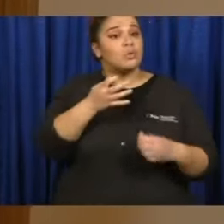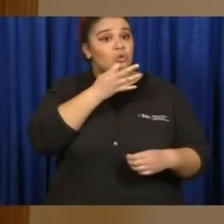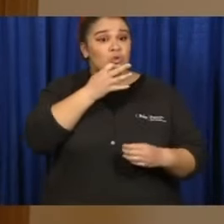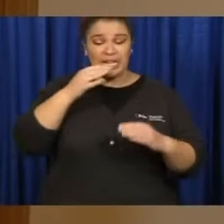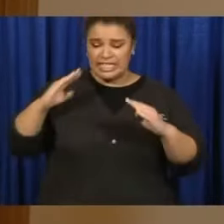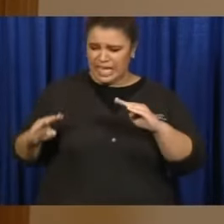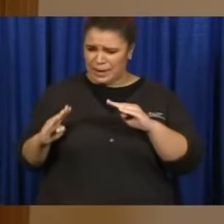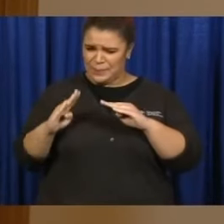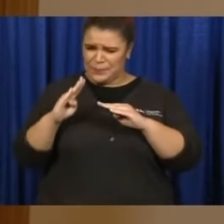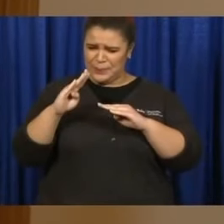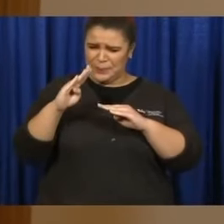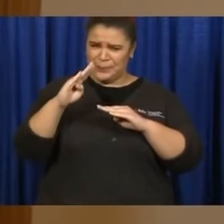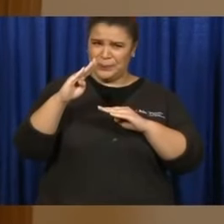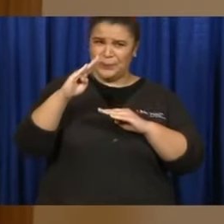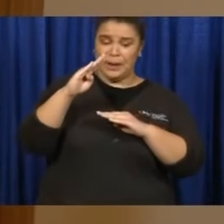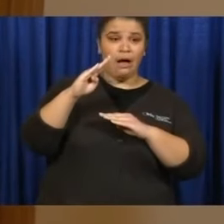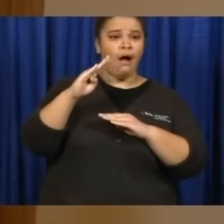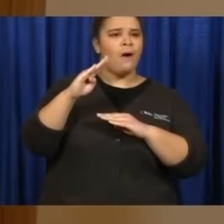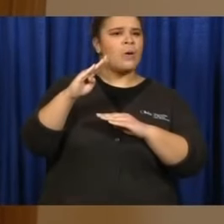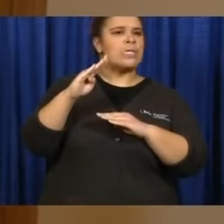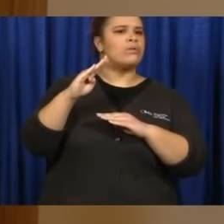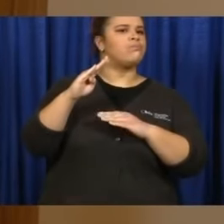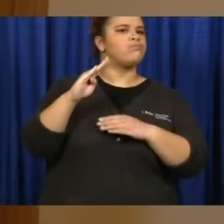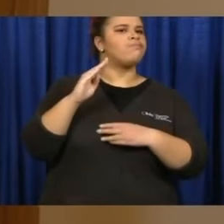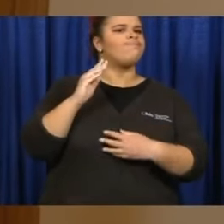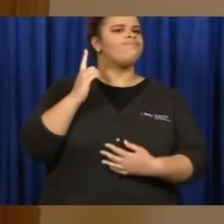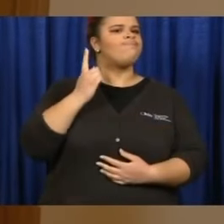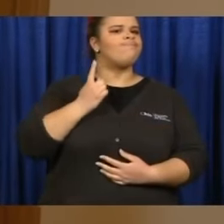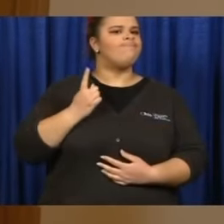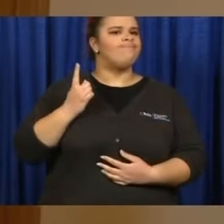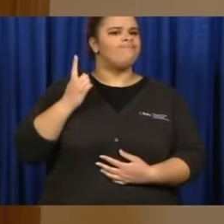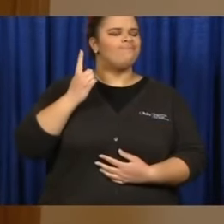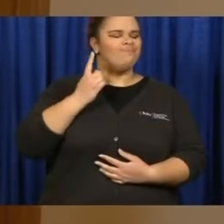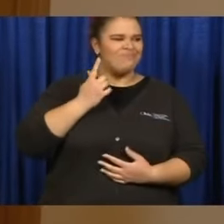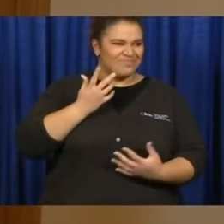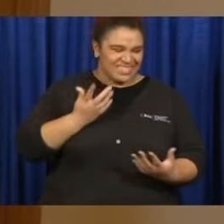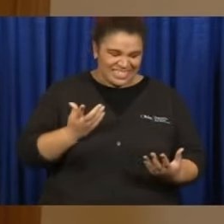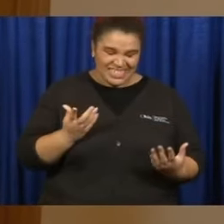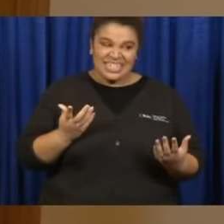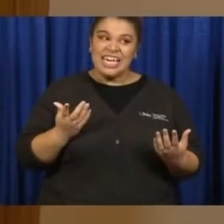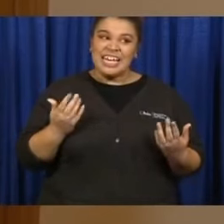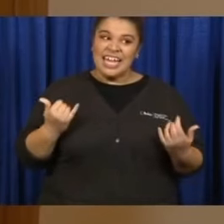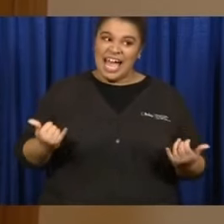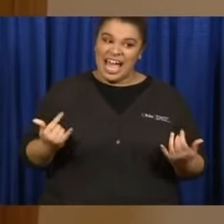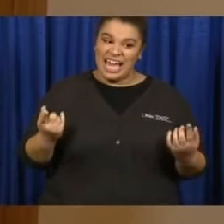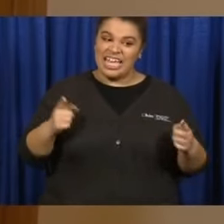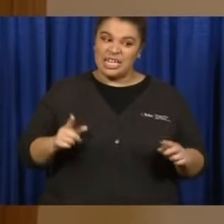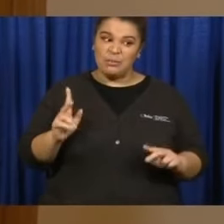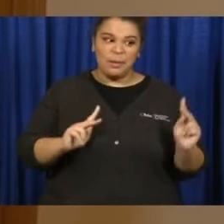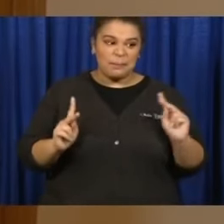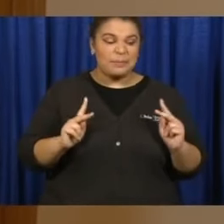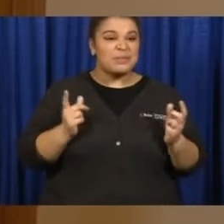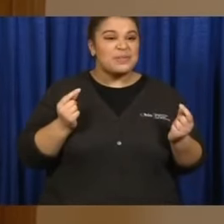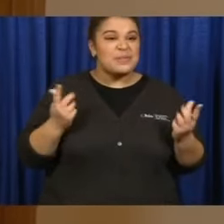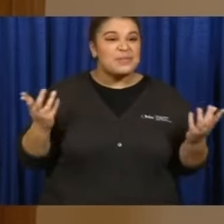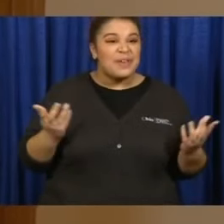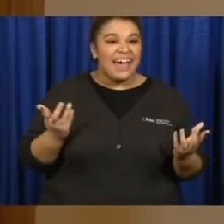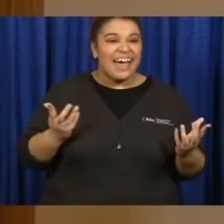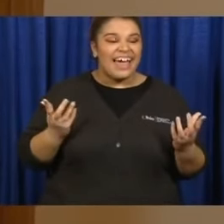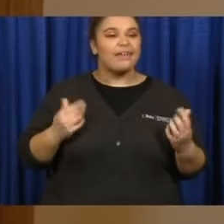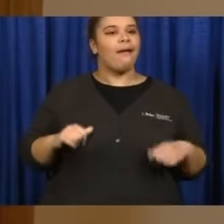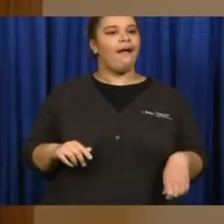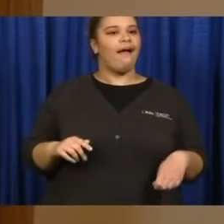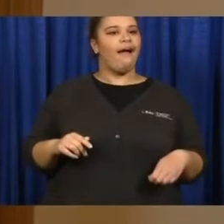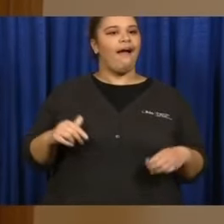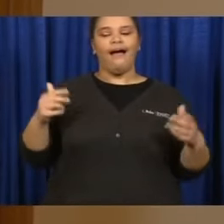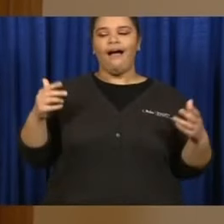increase, especially as the weather increases and people are now doing these tailgate parties outside where they're, meeting in the back of their trunks and parking